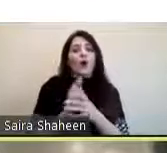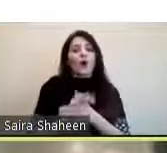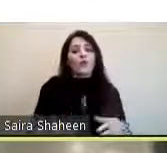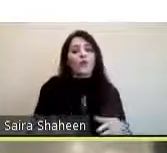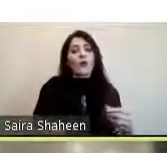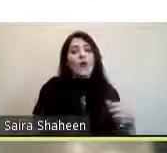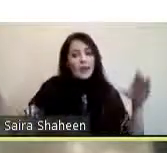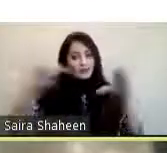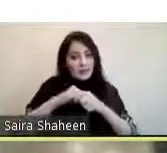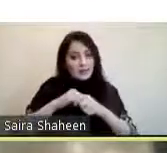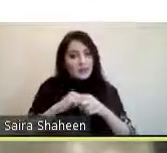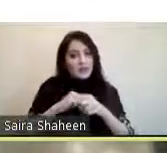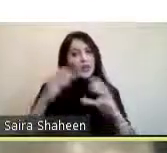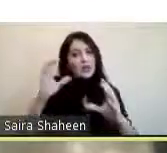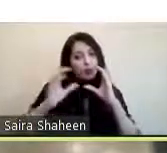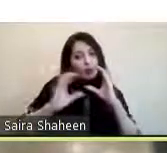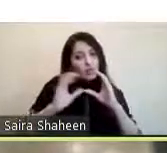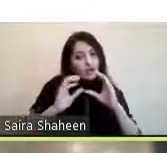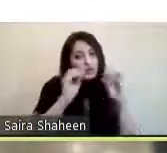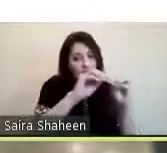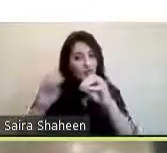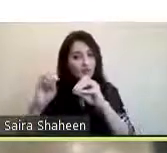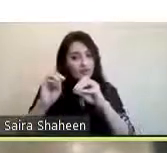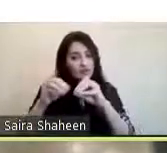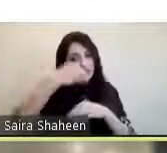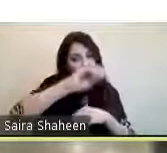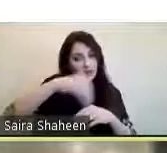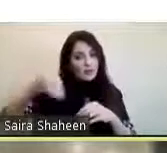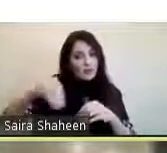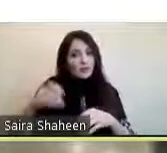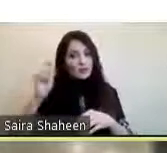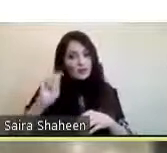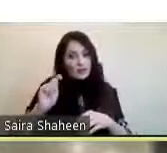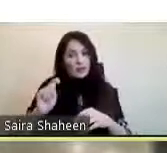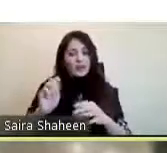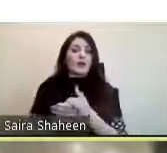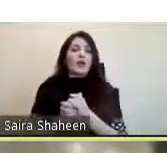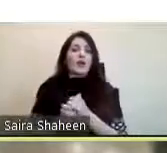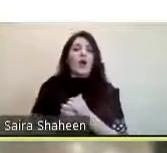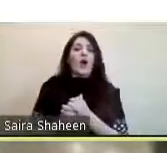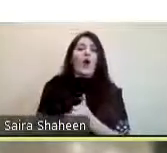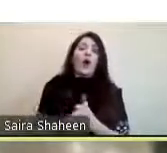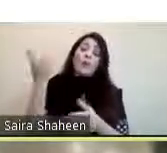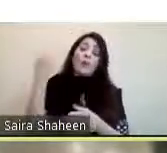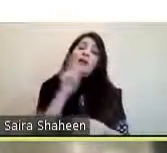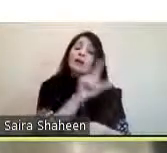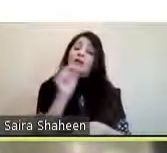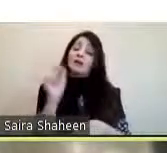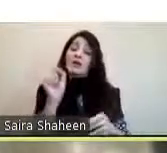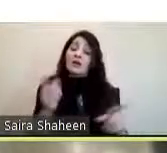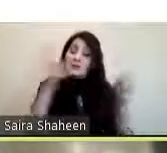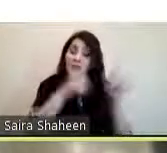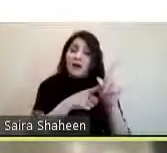online communication service providers, and net neutrality. Prior to joining Facebook, she spent over a decade in senior positions at the